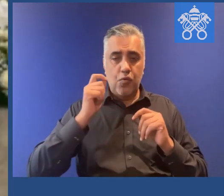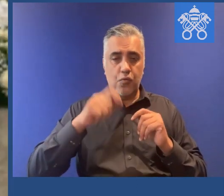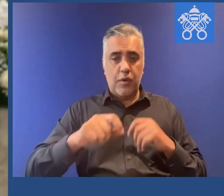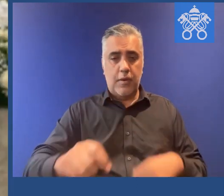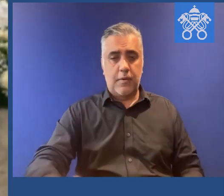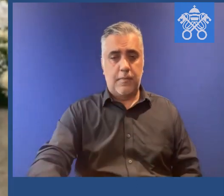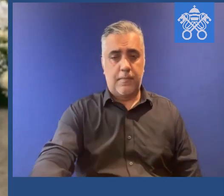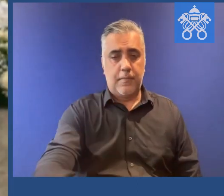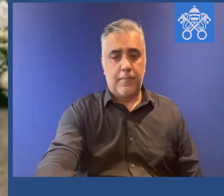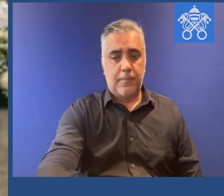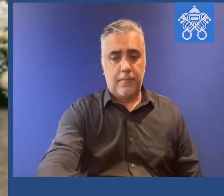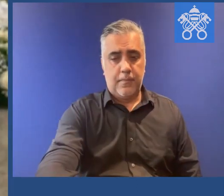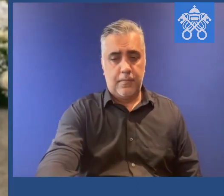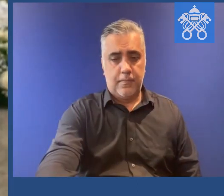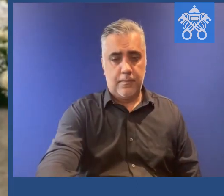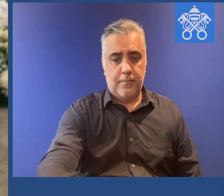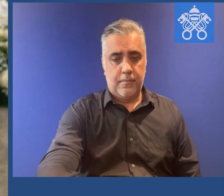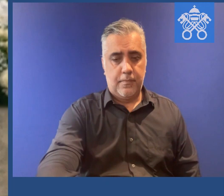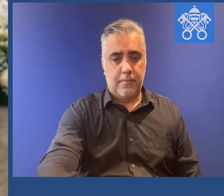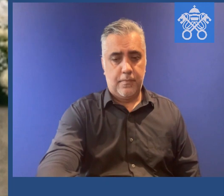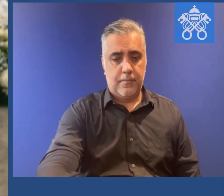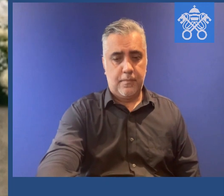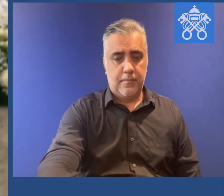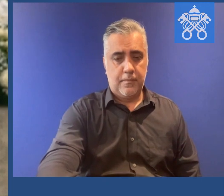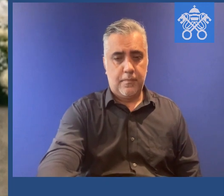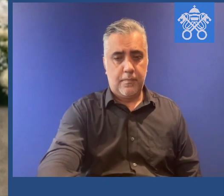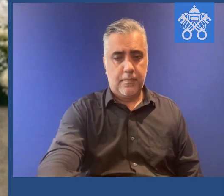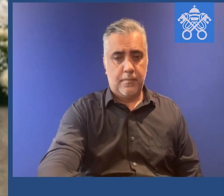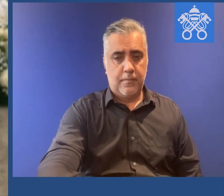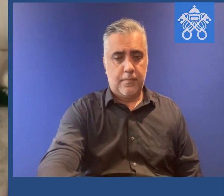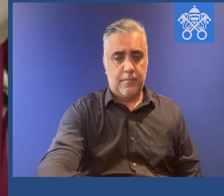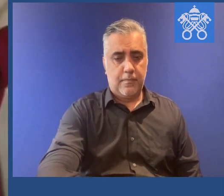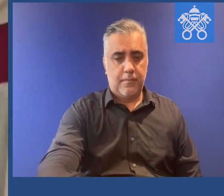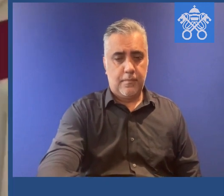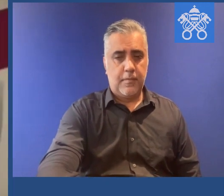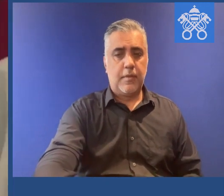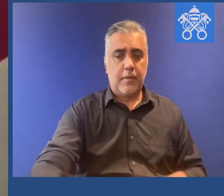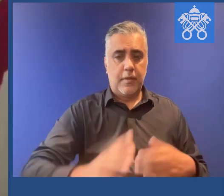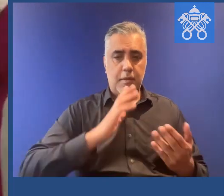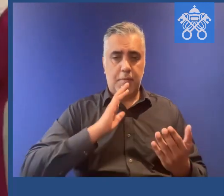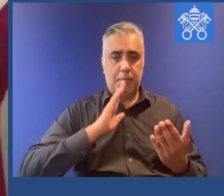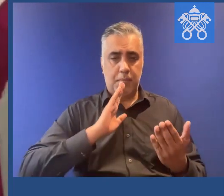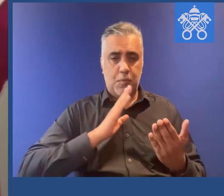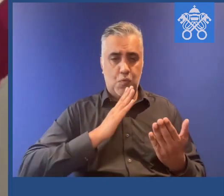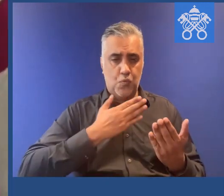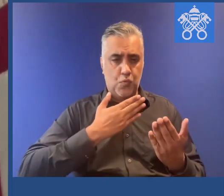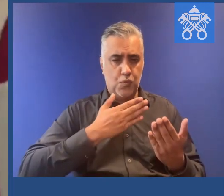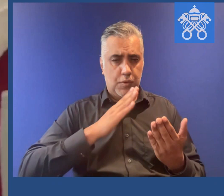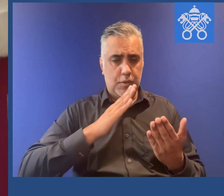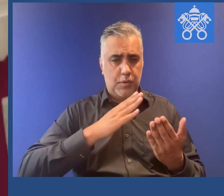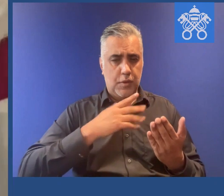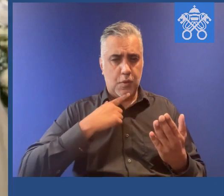Thank you. And we